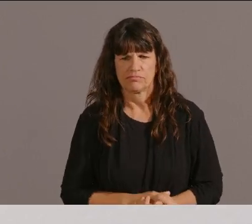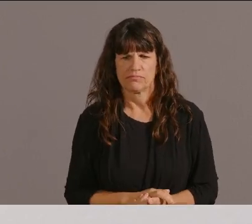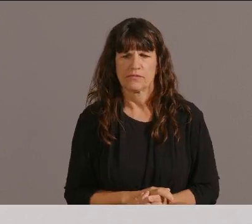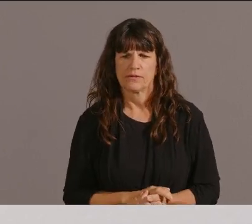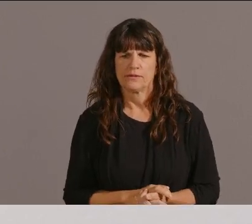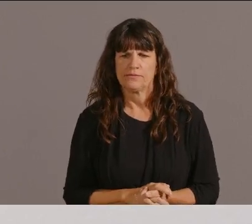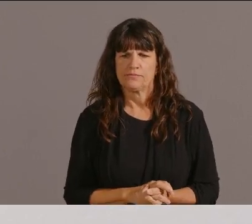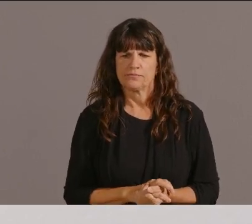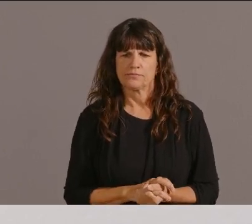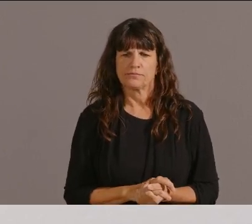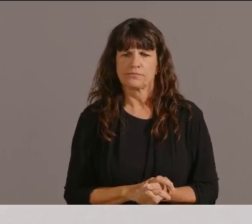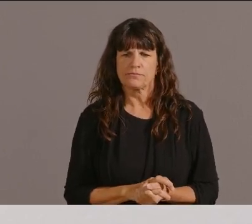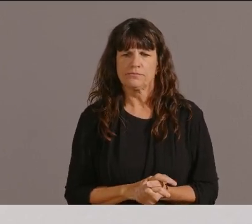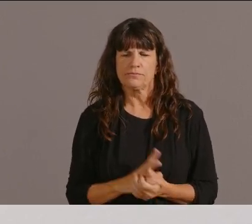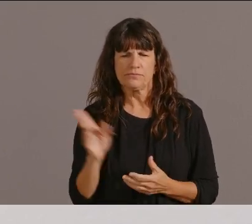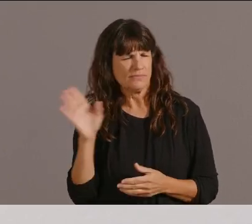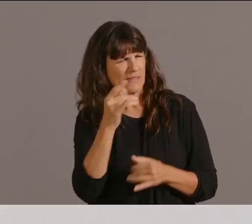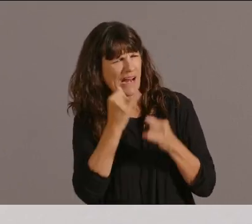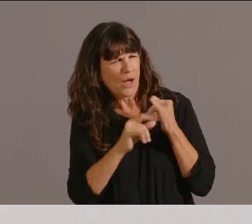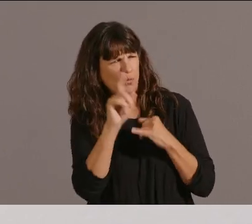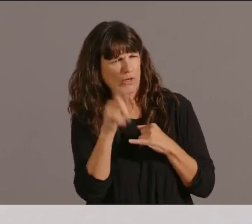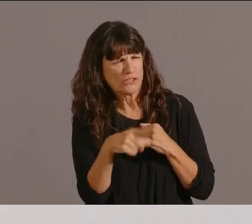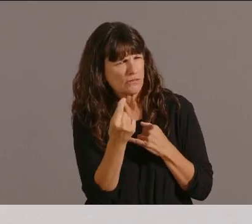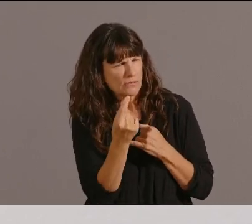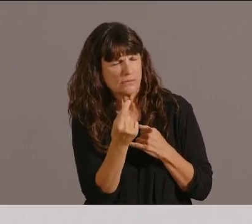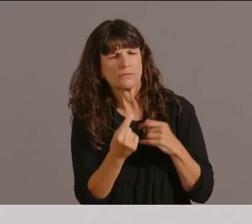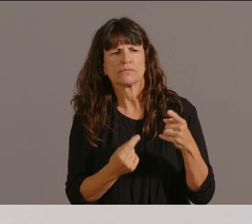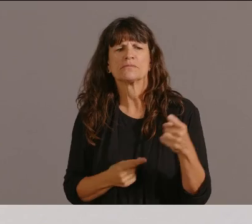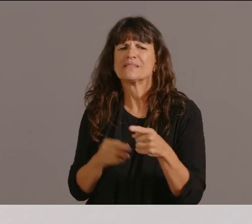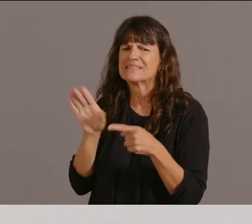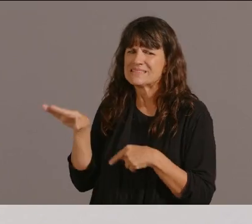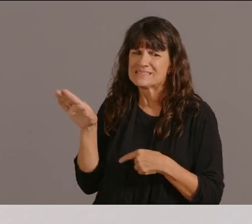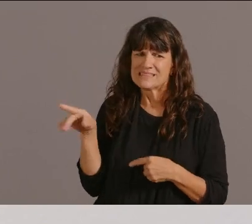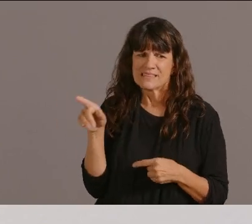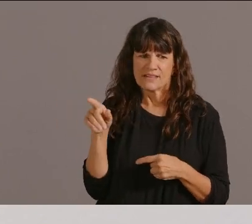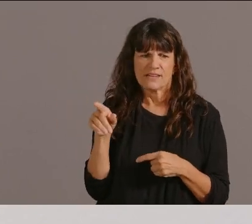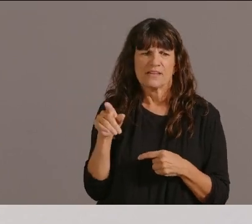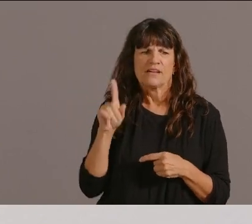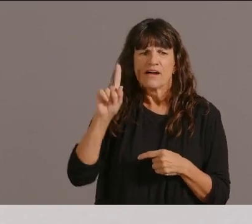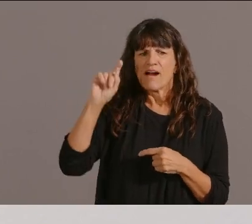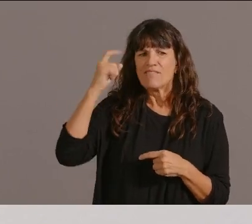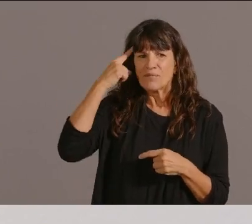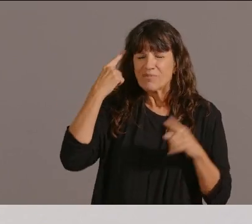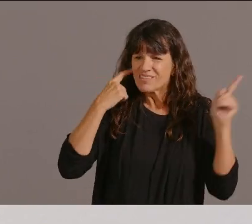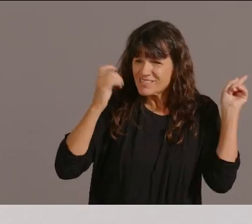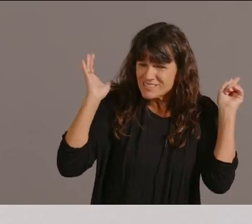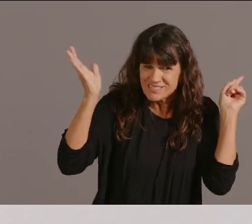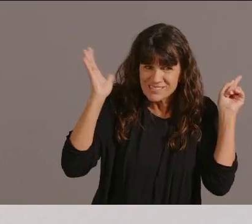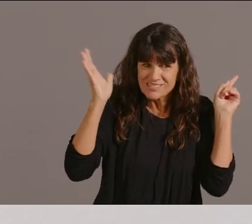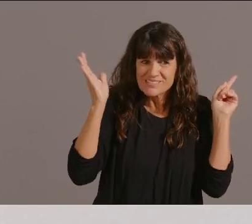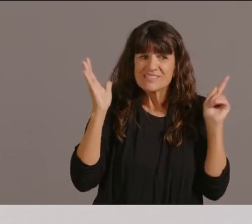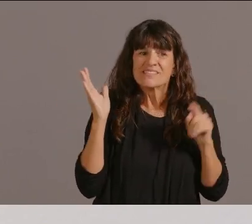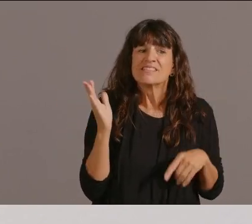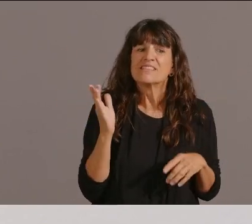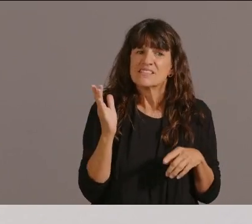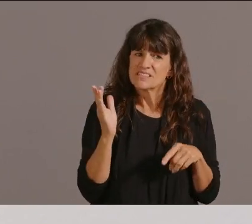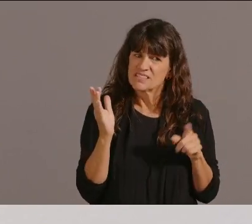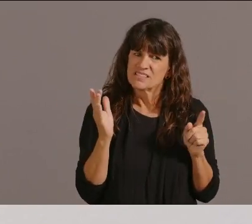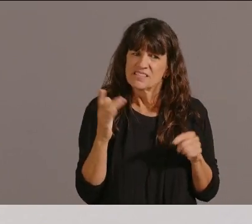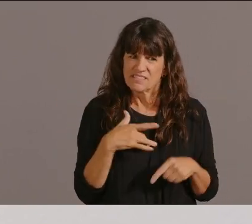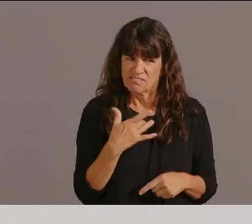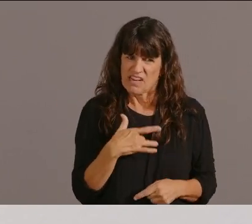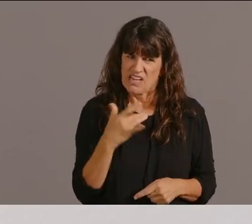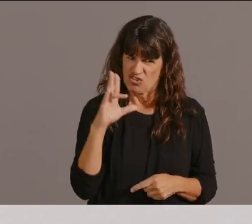last question, Cameron? I'm sorry. The governor just said today that that's probably under promising. He thinks we can get to